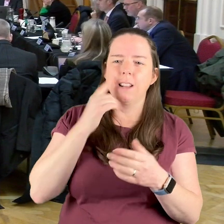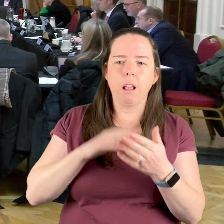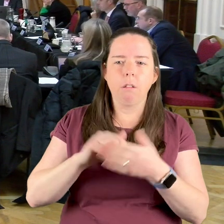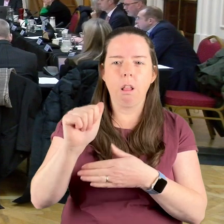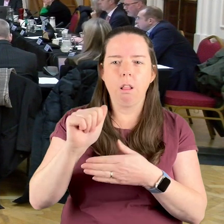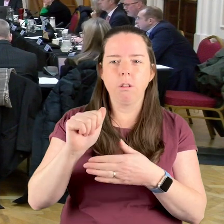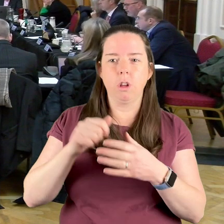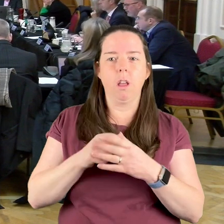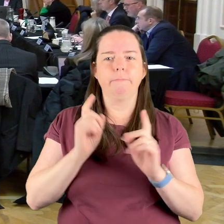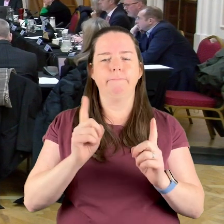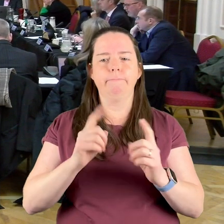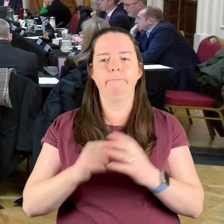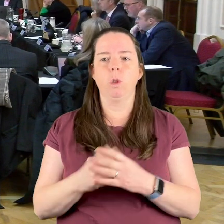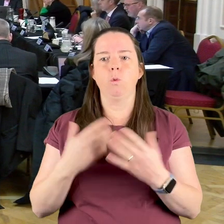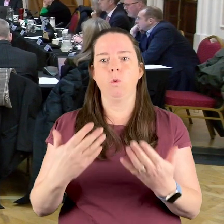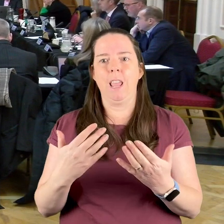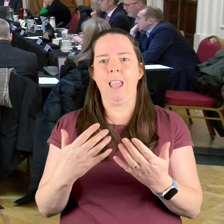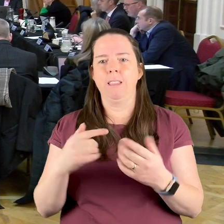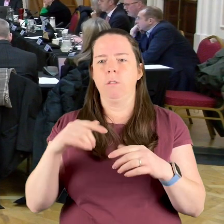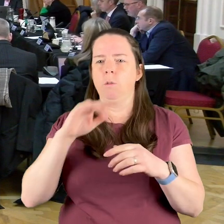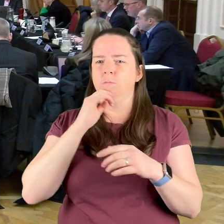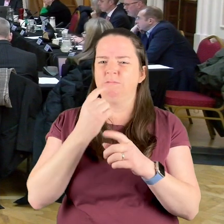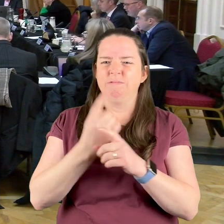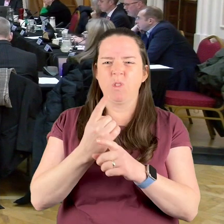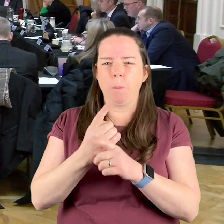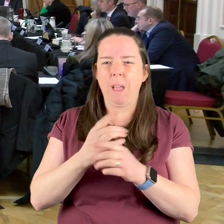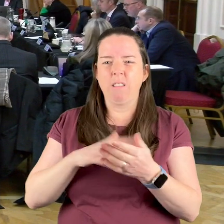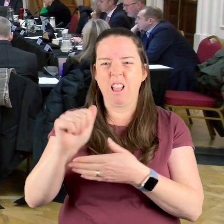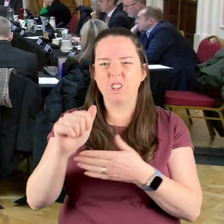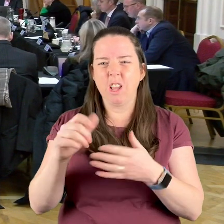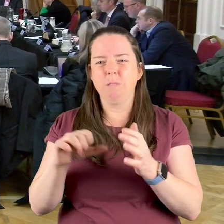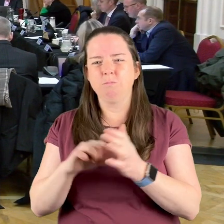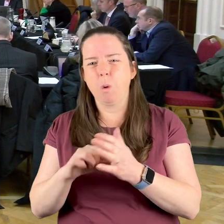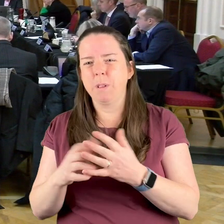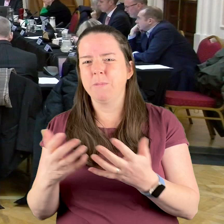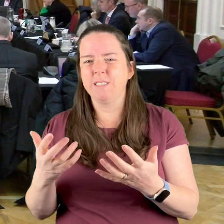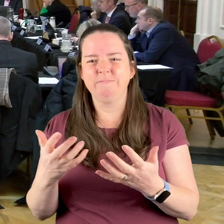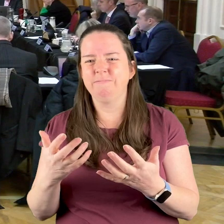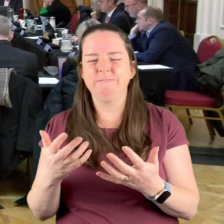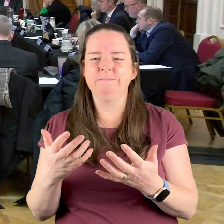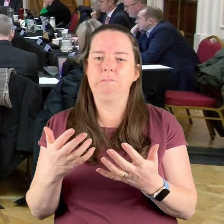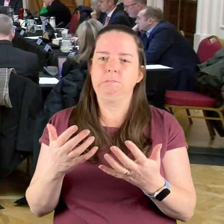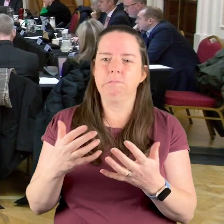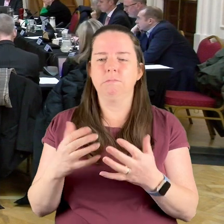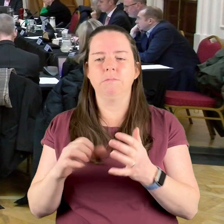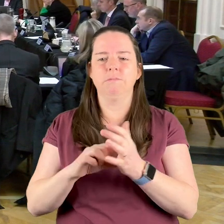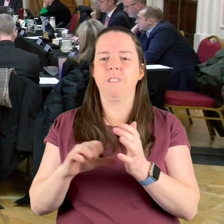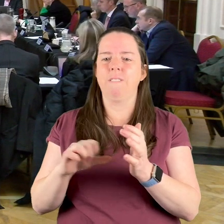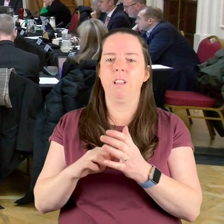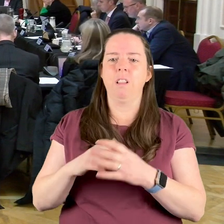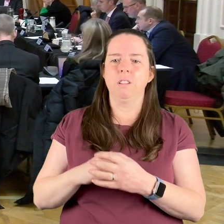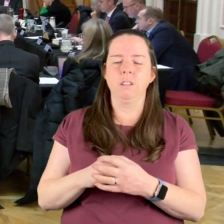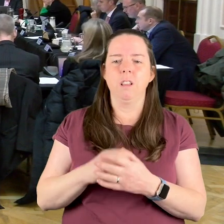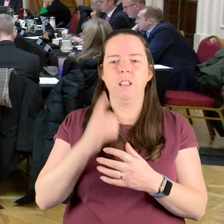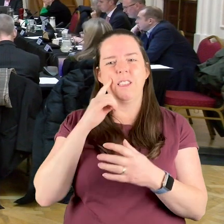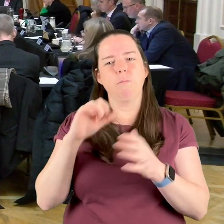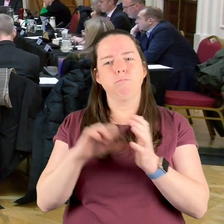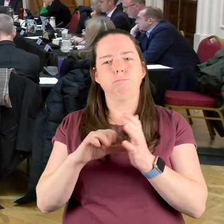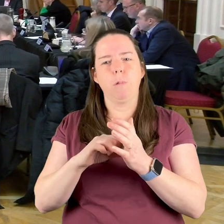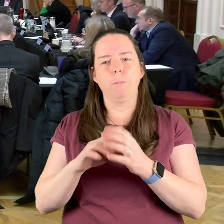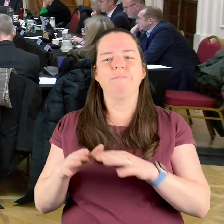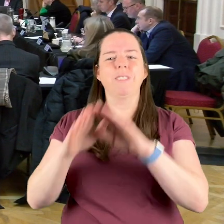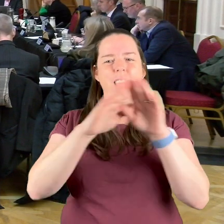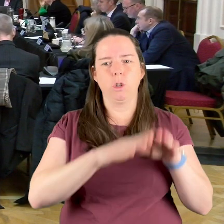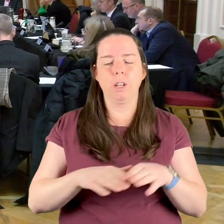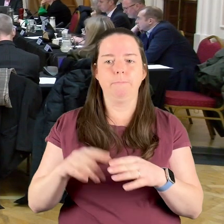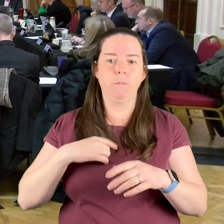trusts. Again, 2 days visit will not pick the cultural problems. And it's really deep. So yeah, I think it's